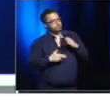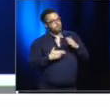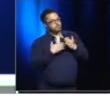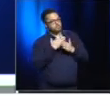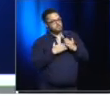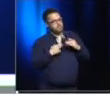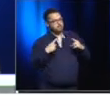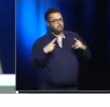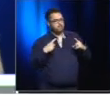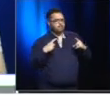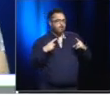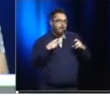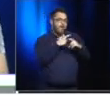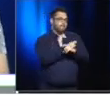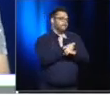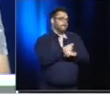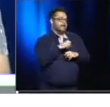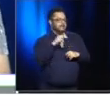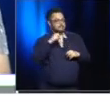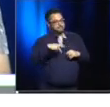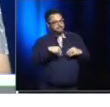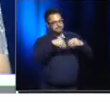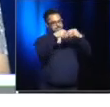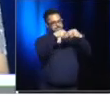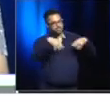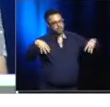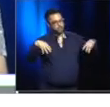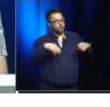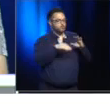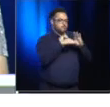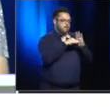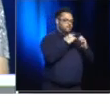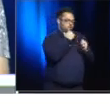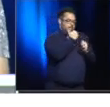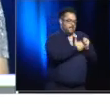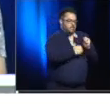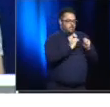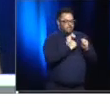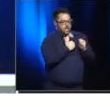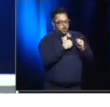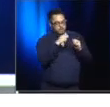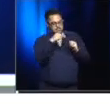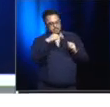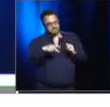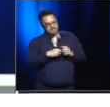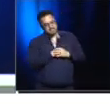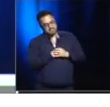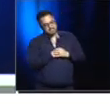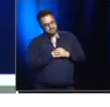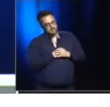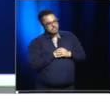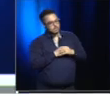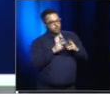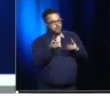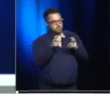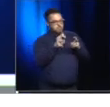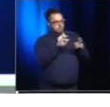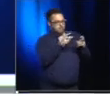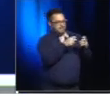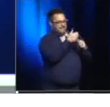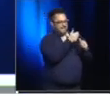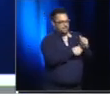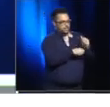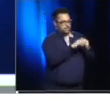fairly complicated species distribution models that we did for each one of our species. We then took each one of those species